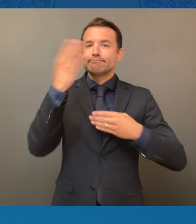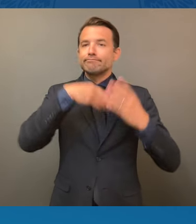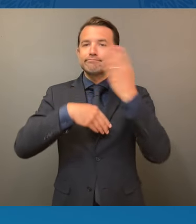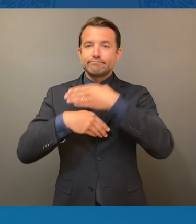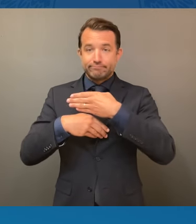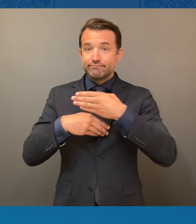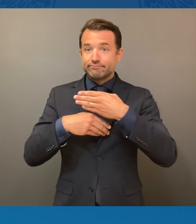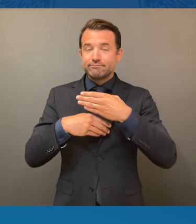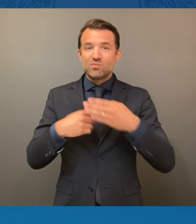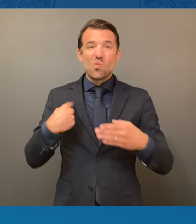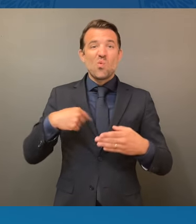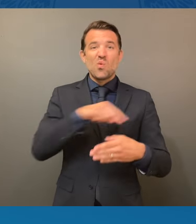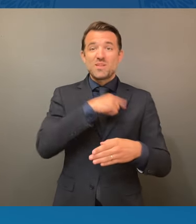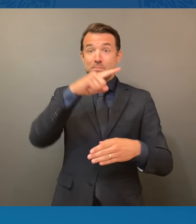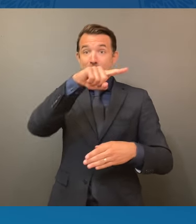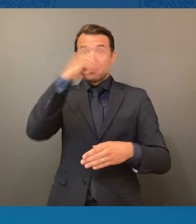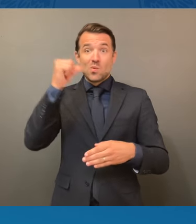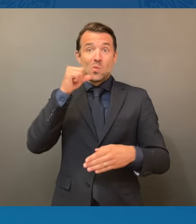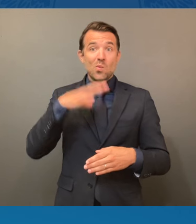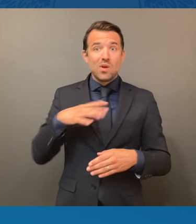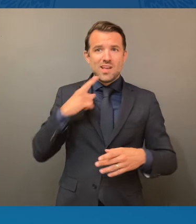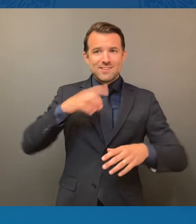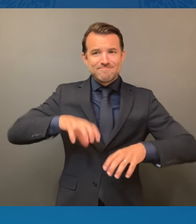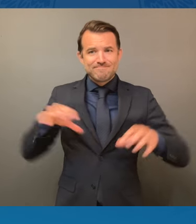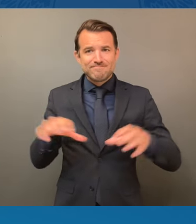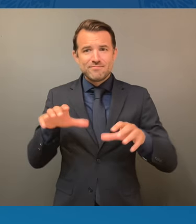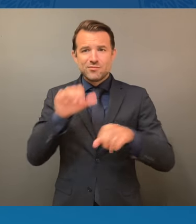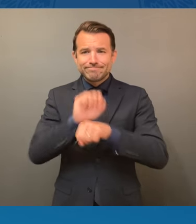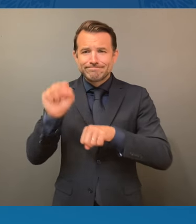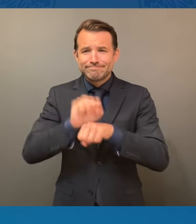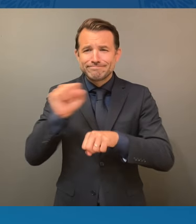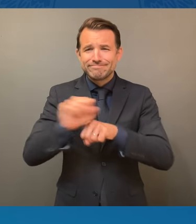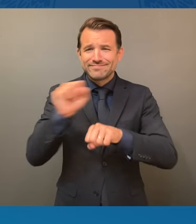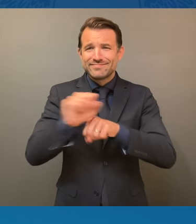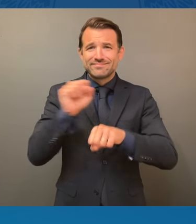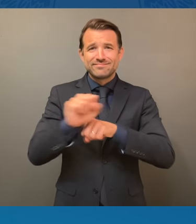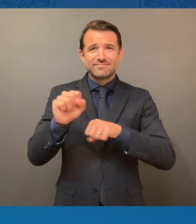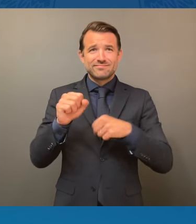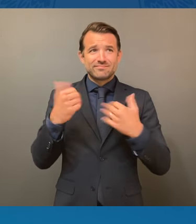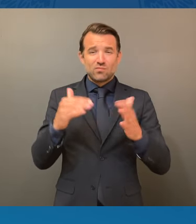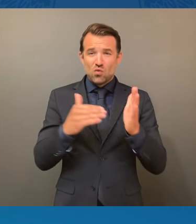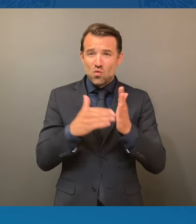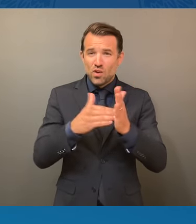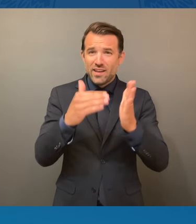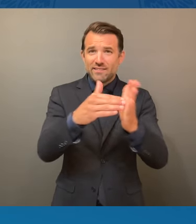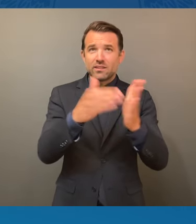do is often not raised to the level of importance that it deserves.